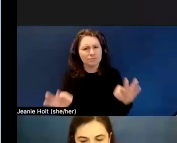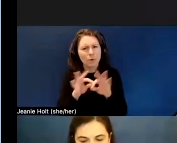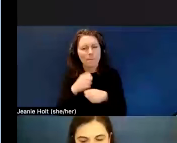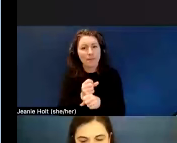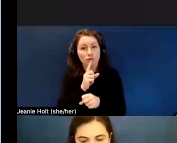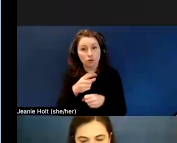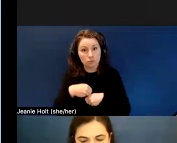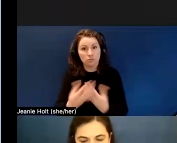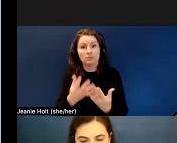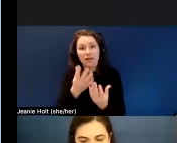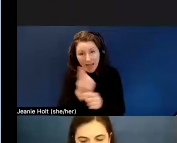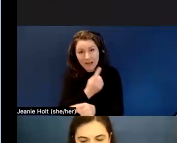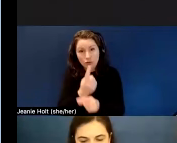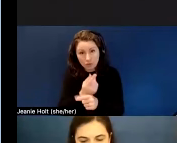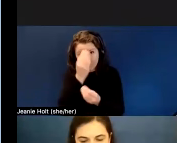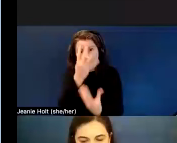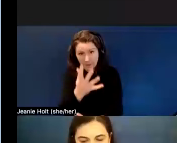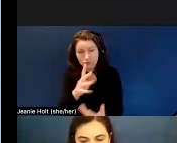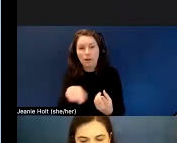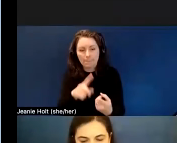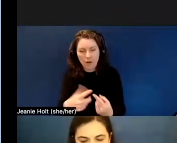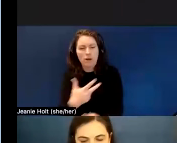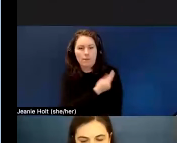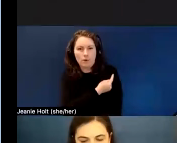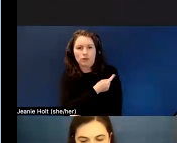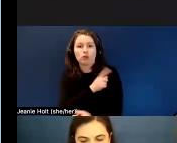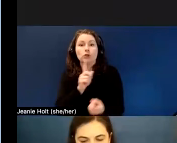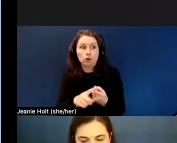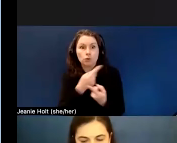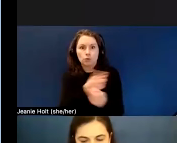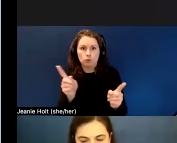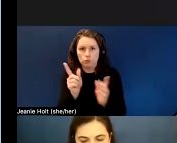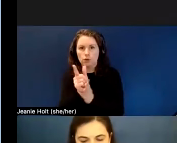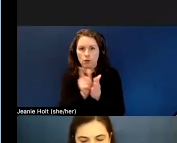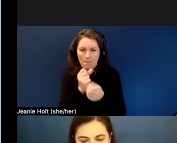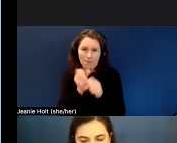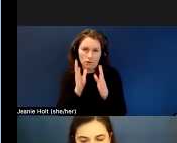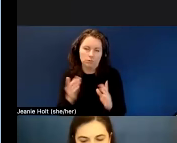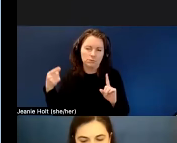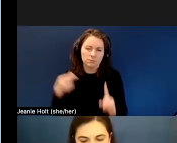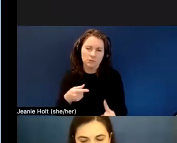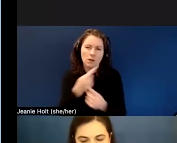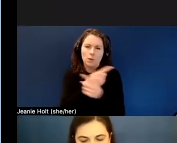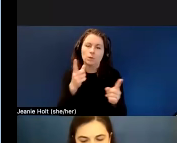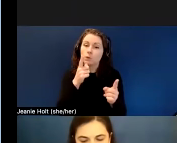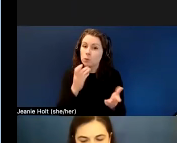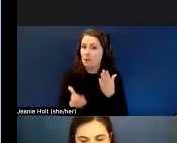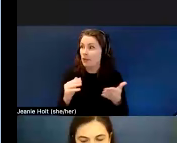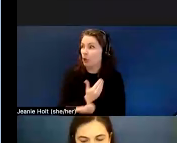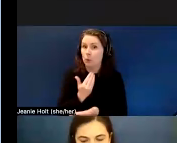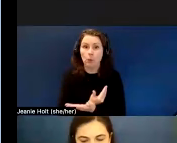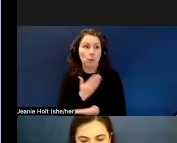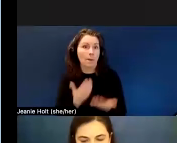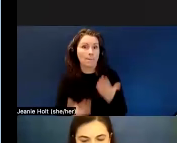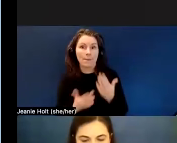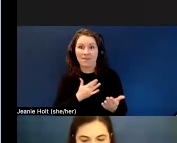accurate information about immunization into the hands of legislators, especially those that might be new or might be